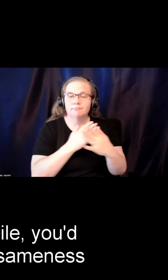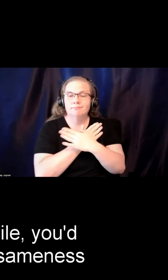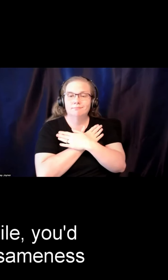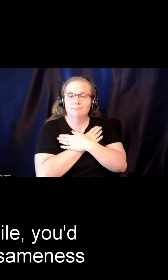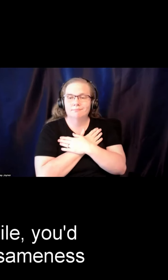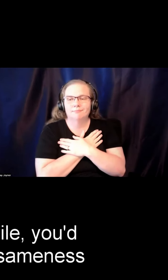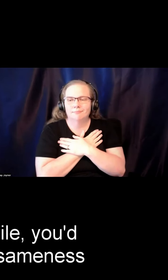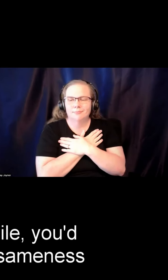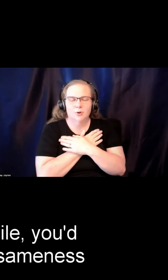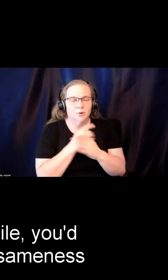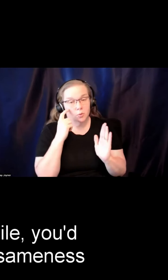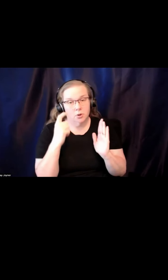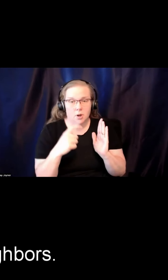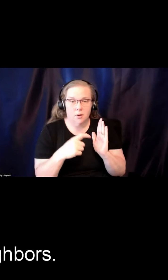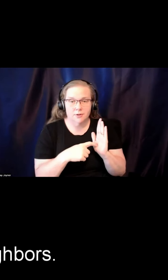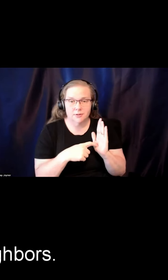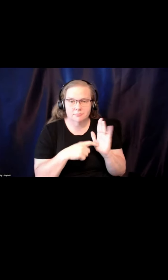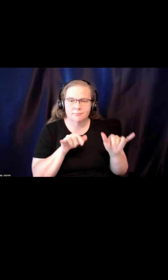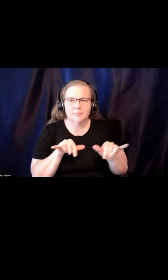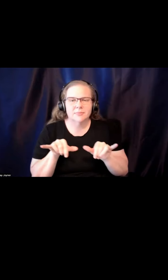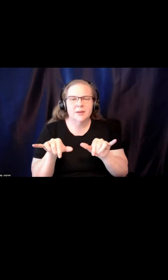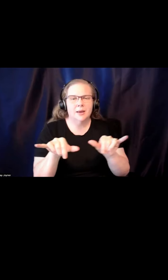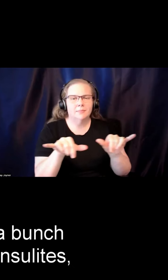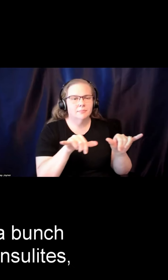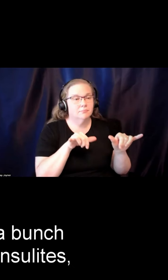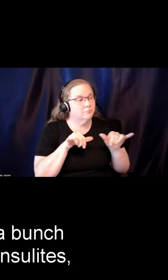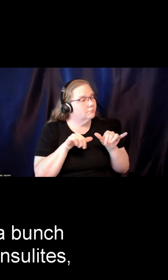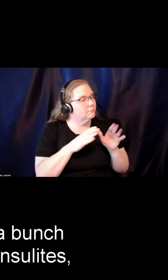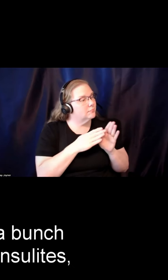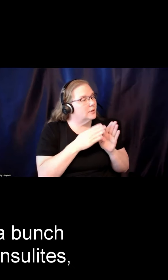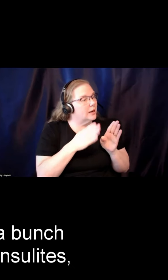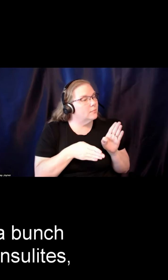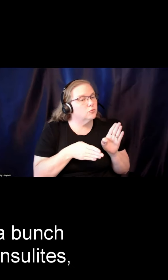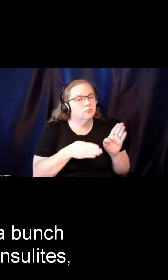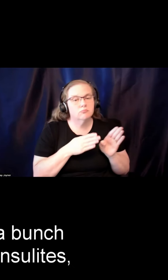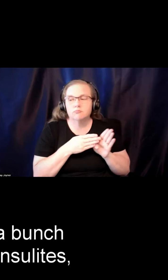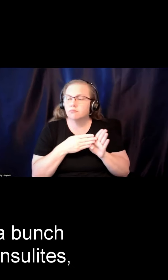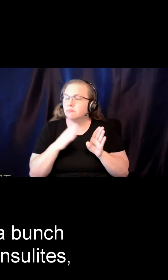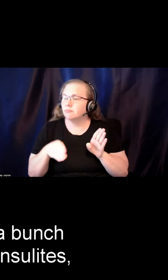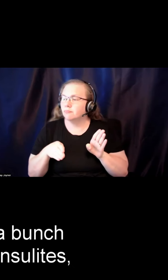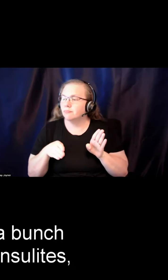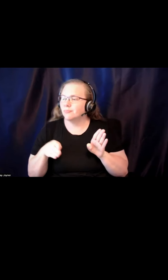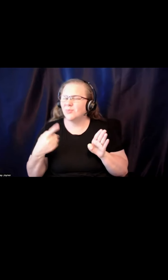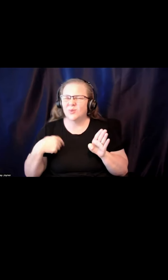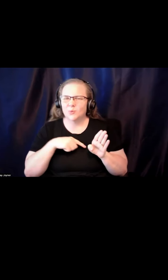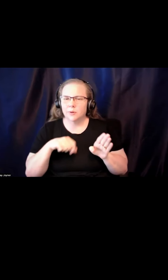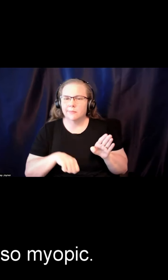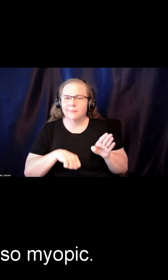you'd likely notice a sameness to your neighbors. You'd all be a bunch of proud